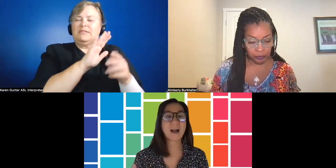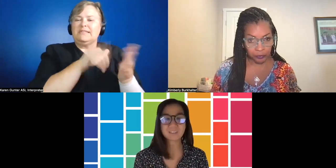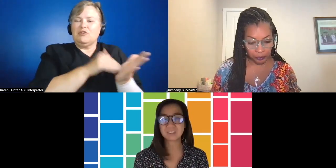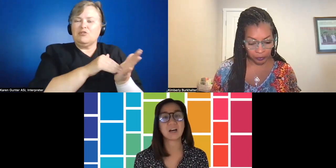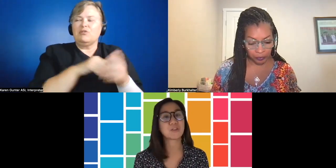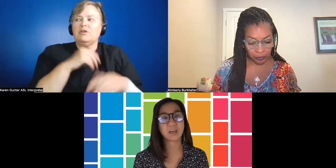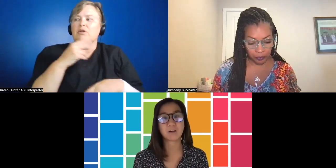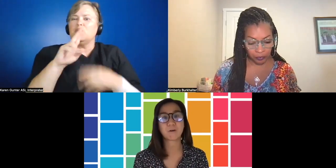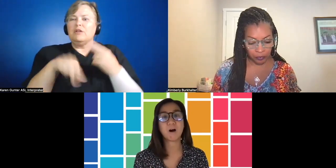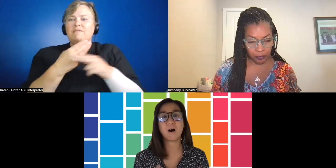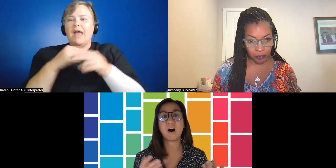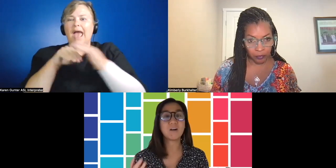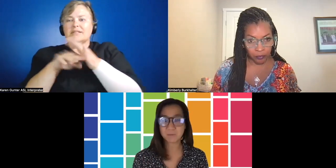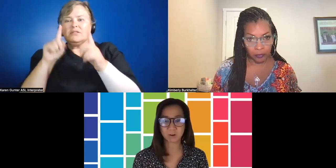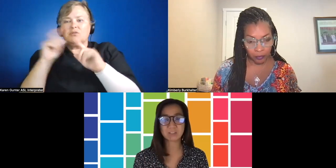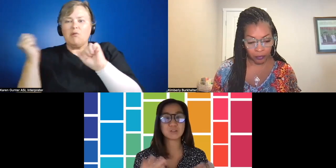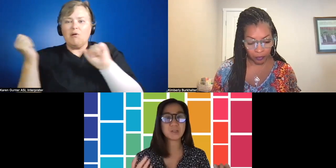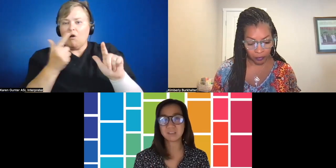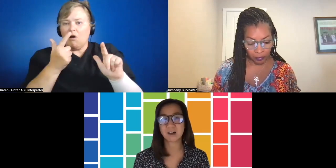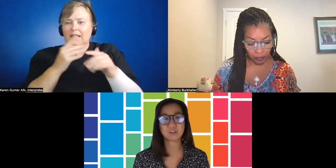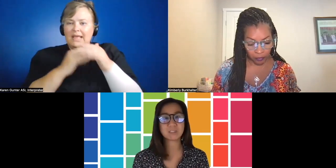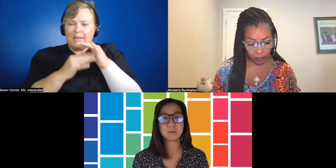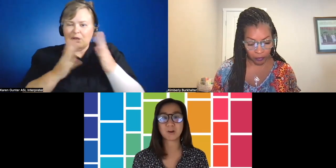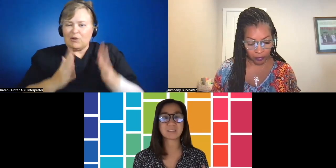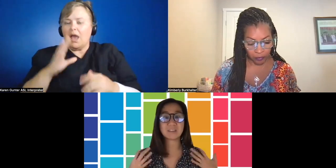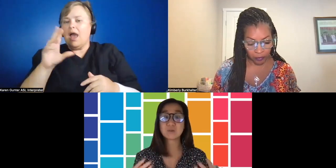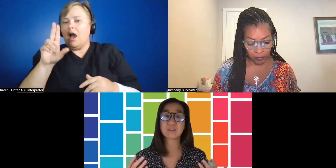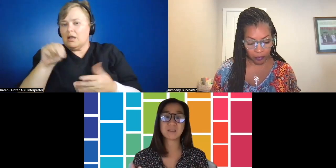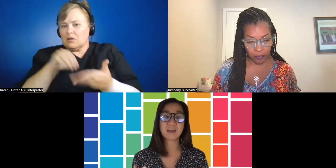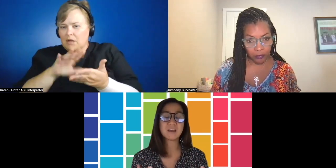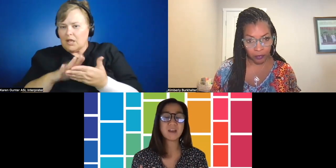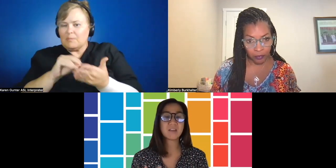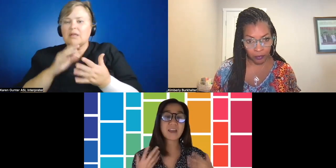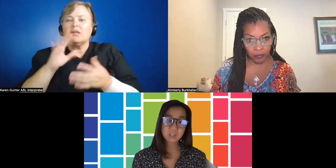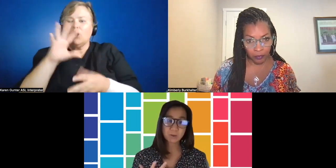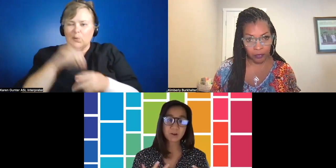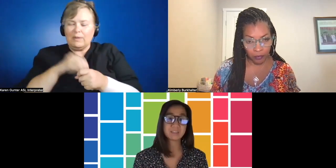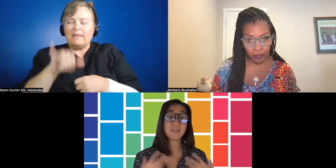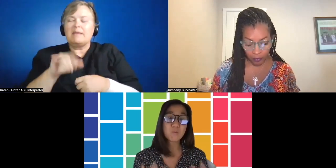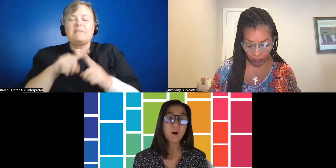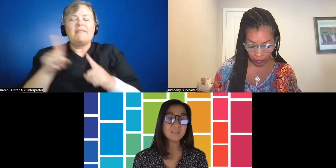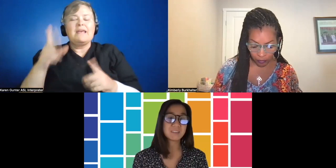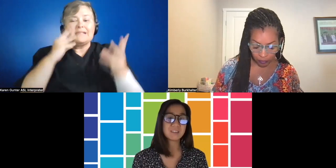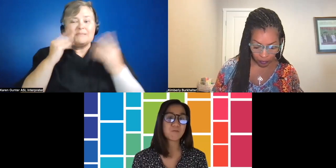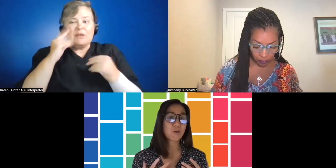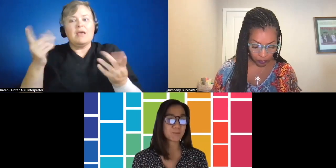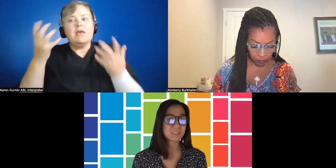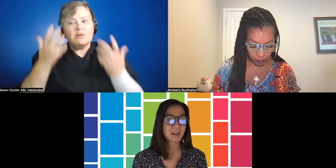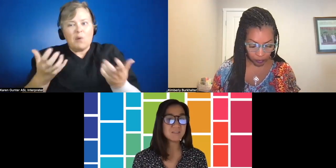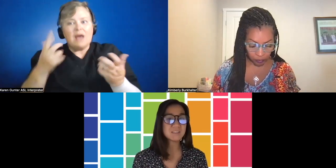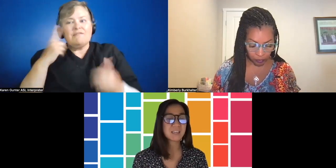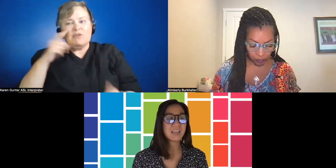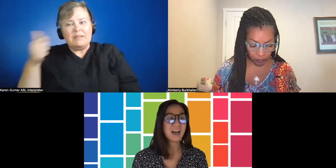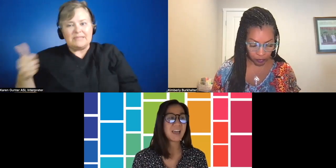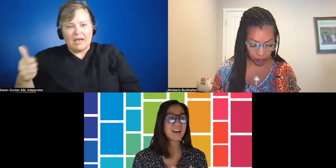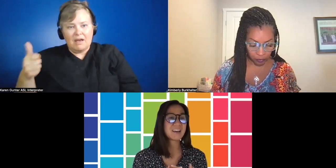universal access to healthcare for all immigrants, including undocumented immigrants. And these were the things that they had experienced and they wanted for